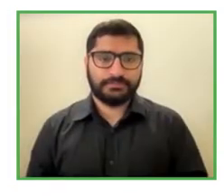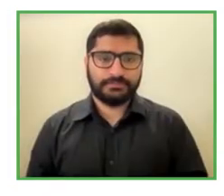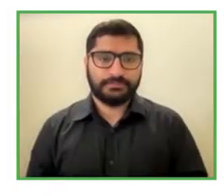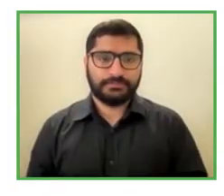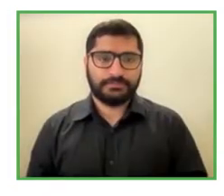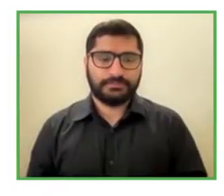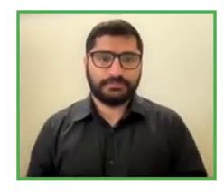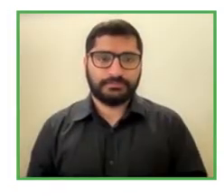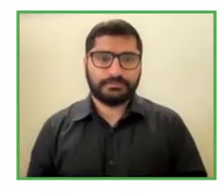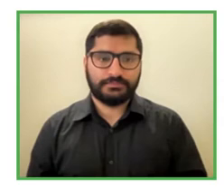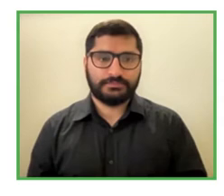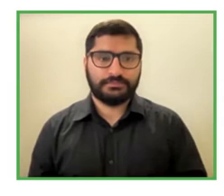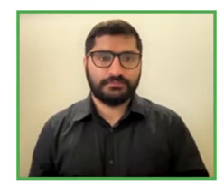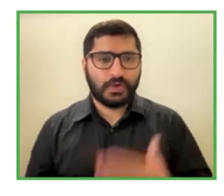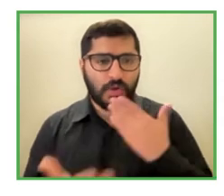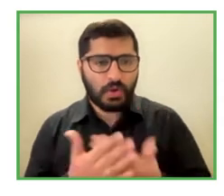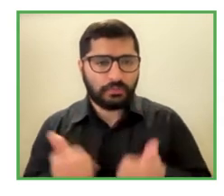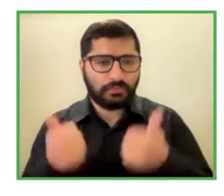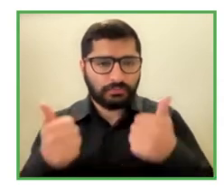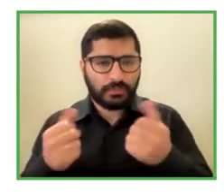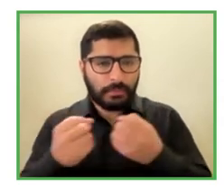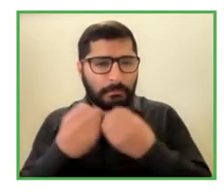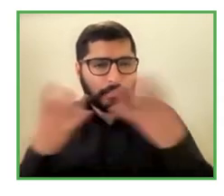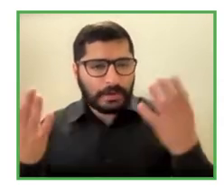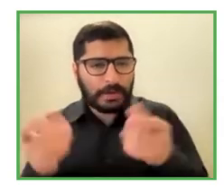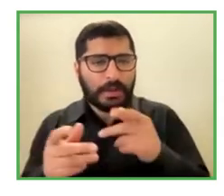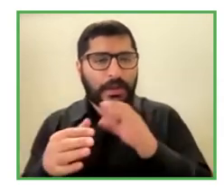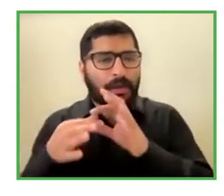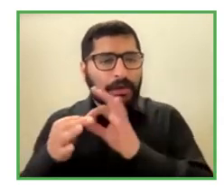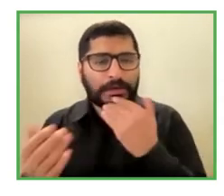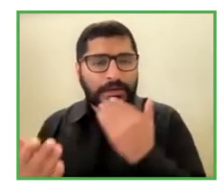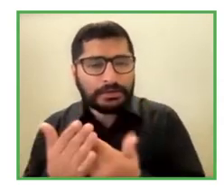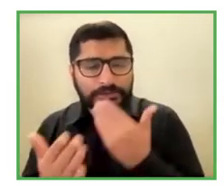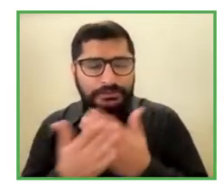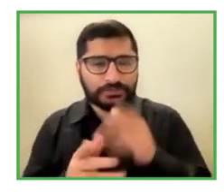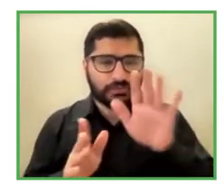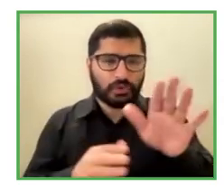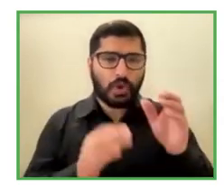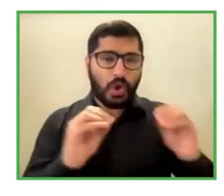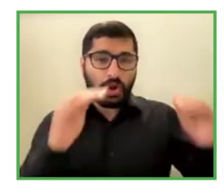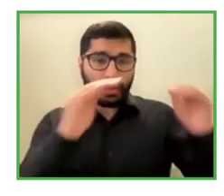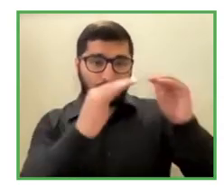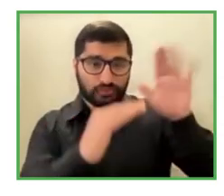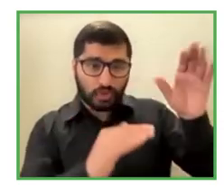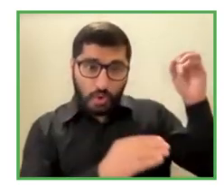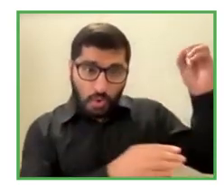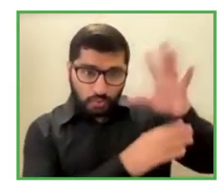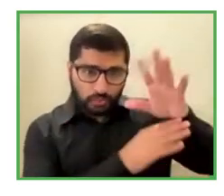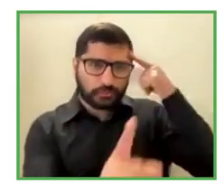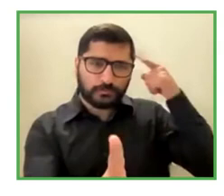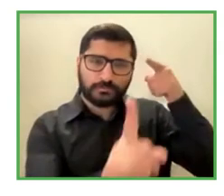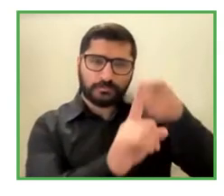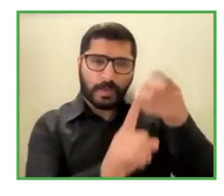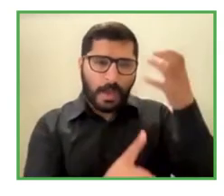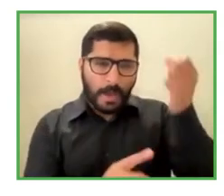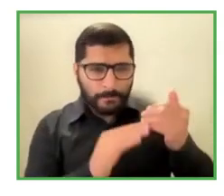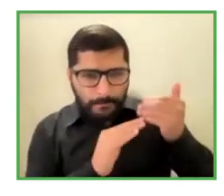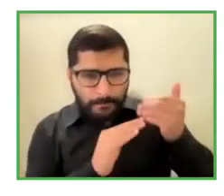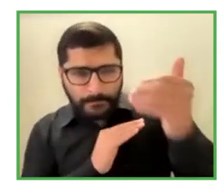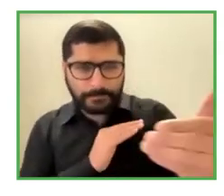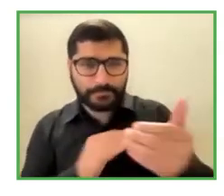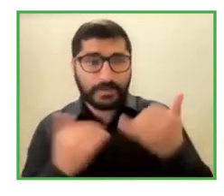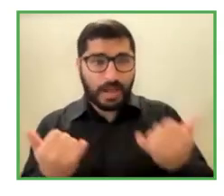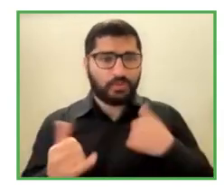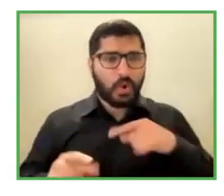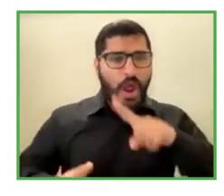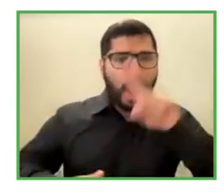Thank you very much, Williams, for telling me about your foundation. And now I want to ask you, Williams and Julian, what